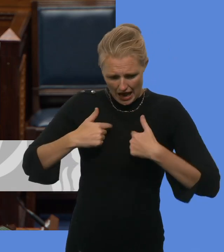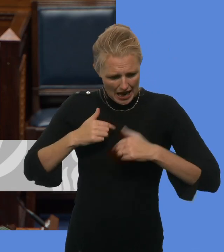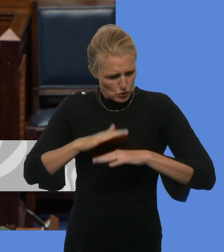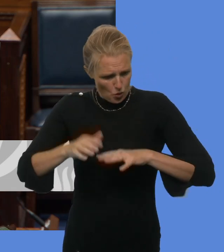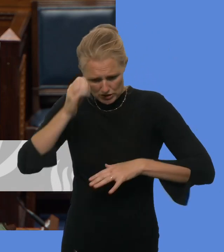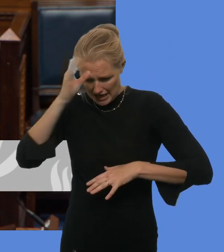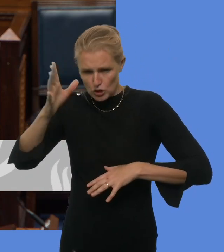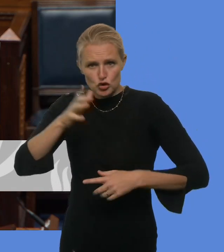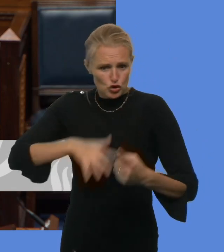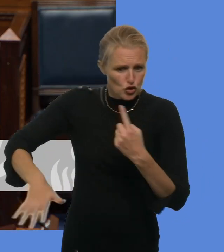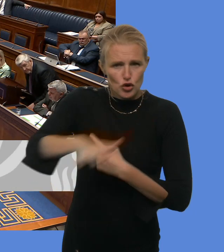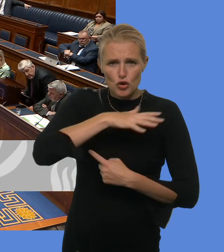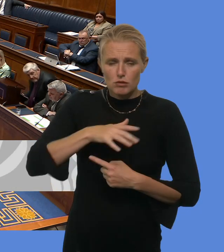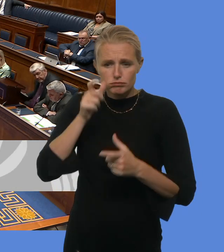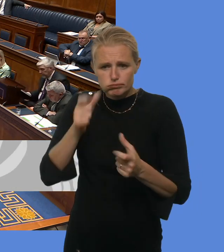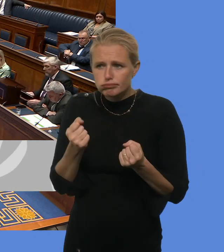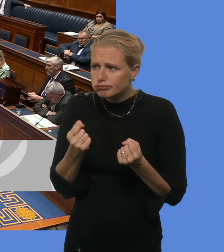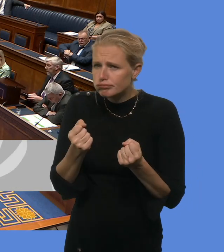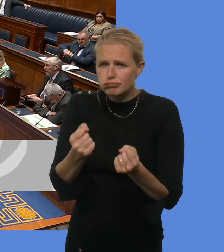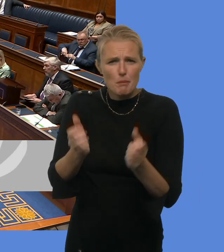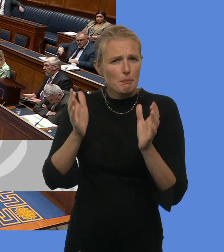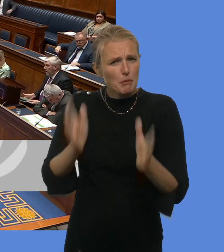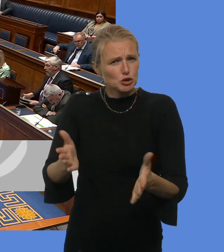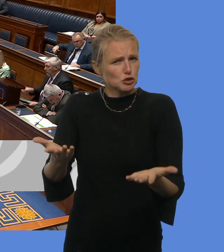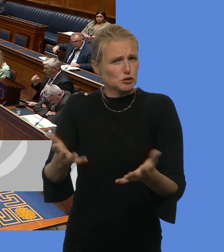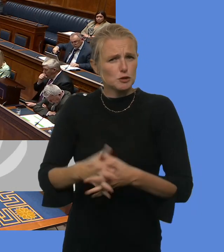users. Cathy Mason.